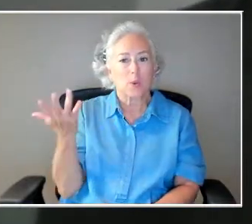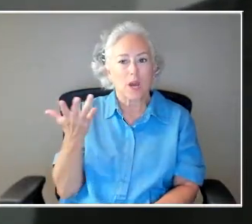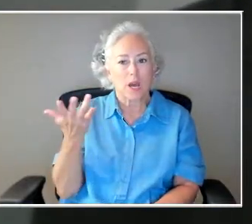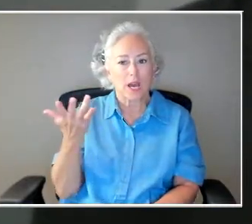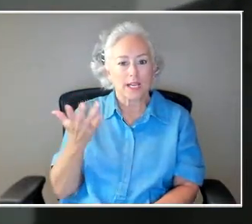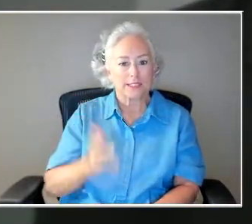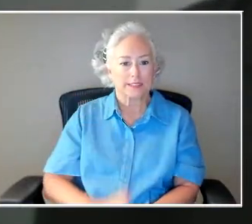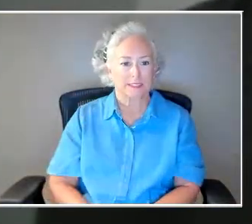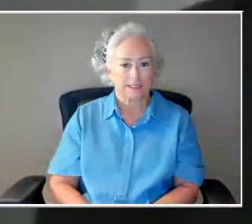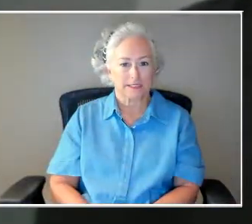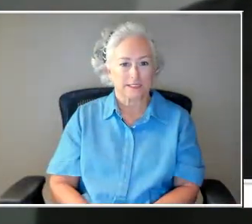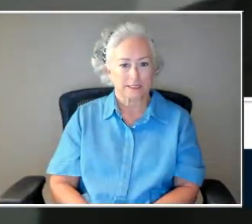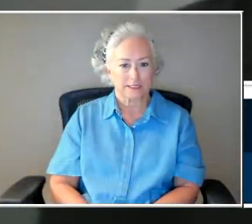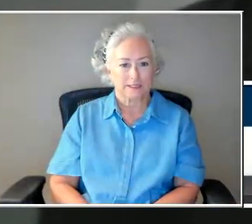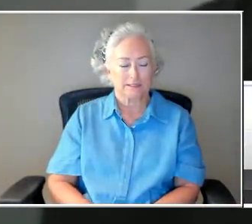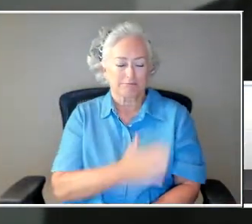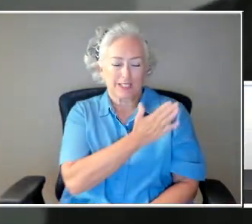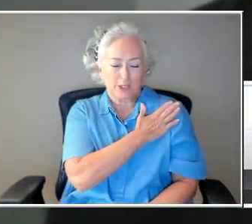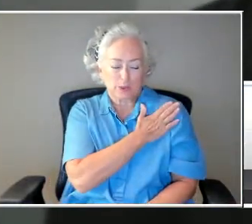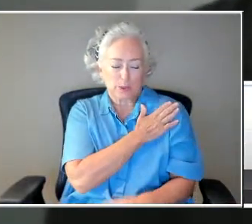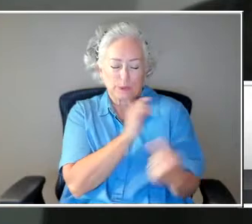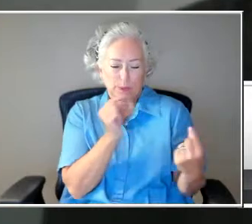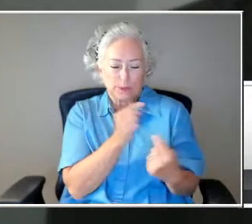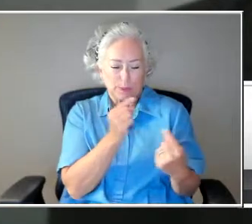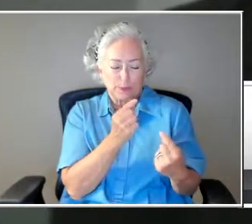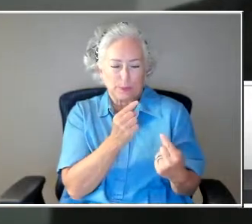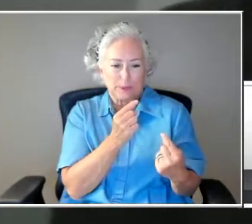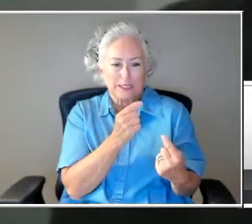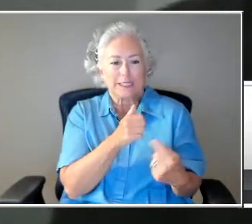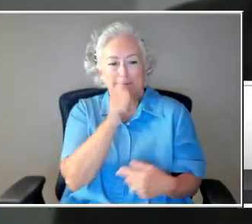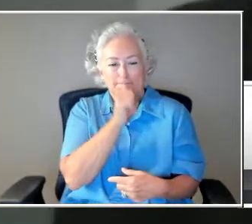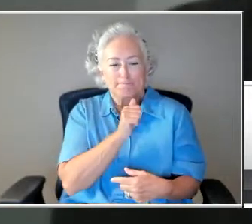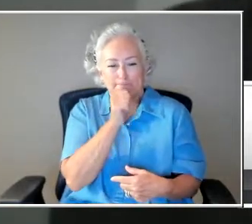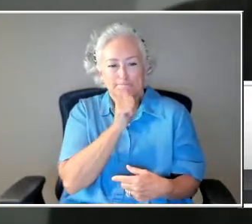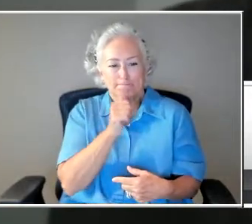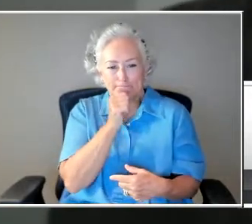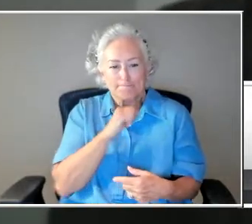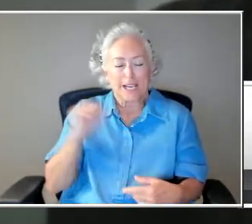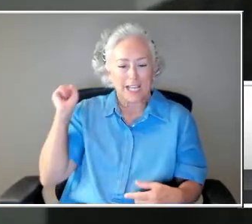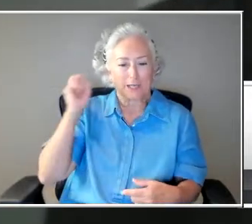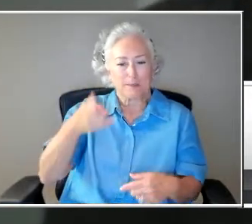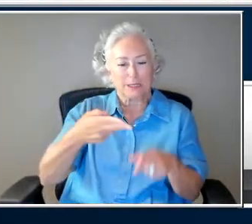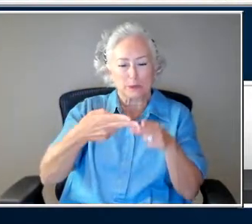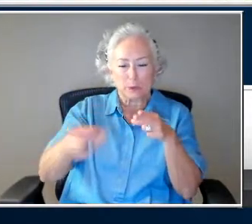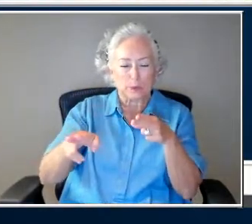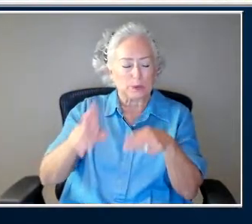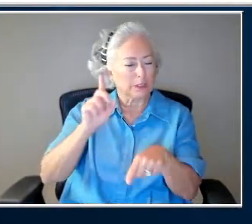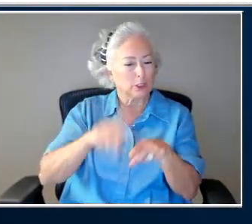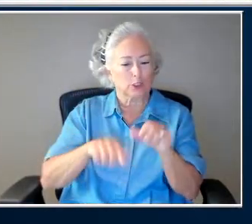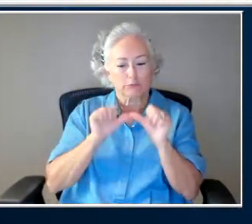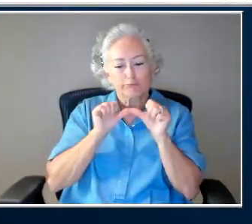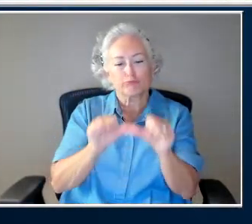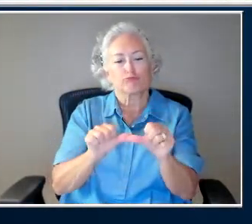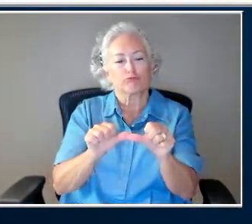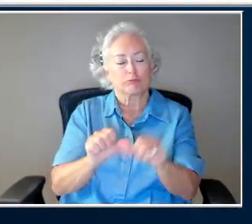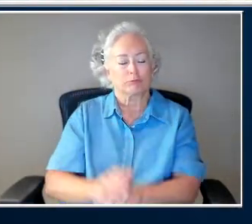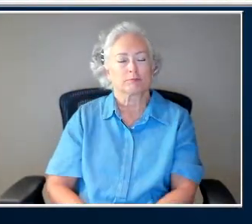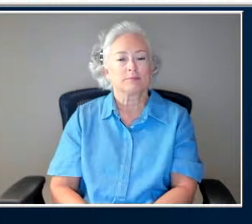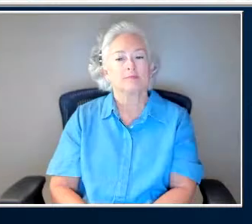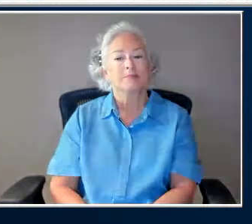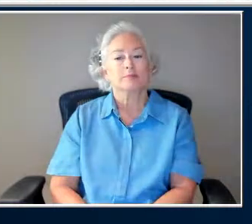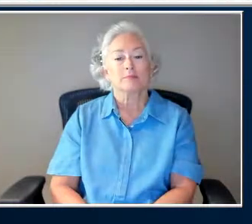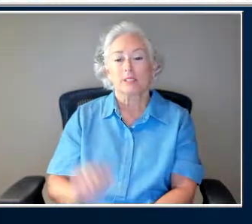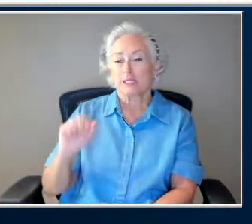So it was just pain in my shoulder, and I couldn't pitch for very long, and I got taken out pretty fast. So Angie, at this point you already knew